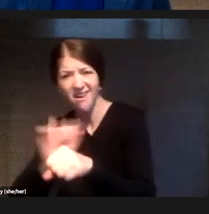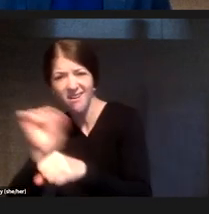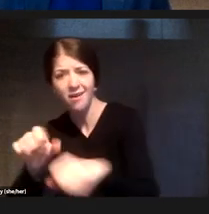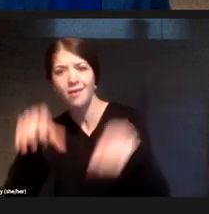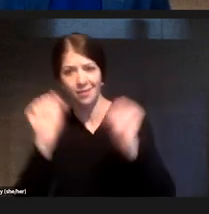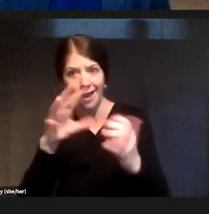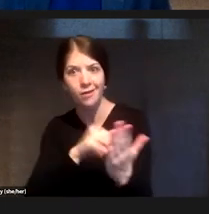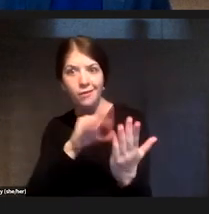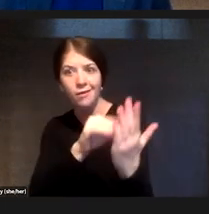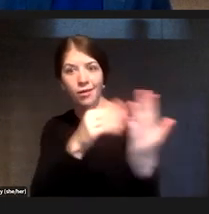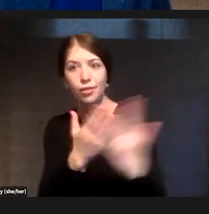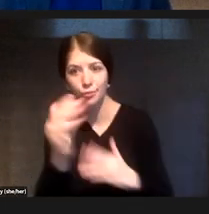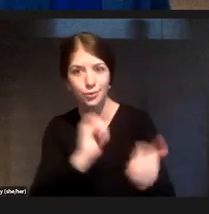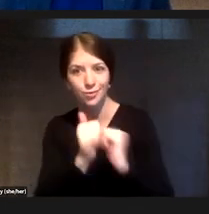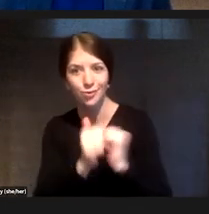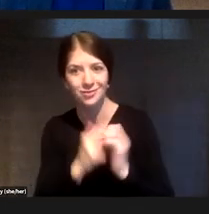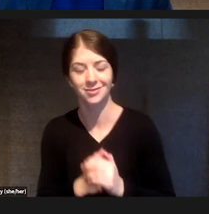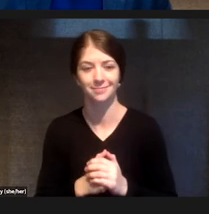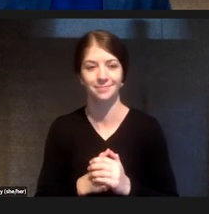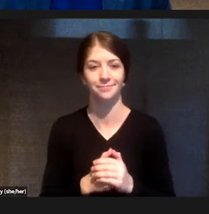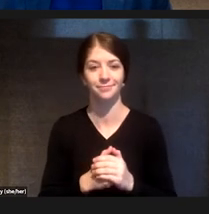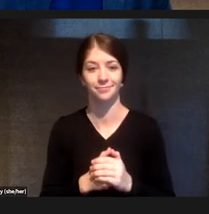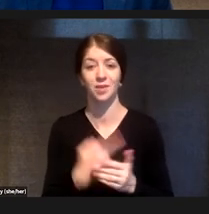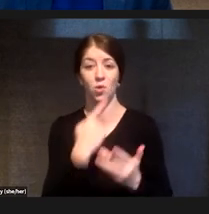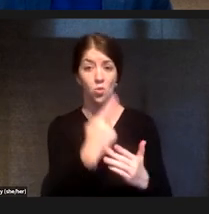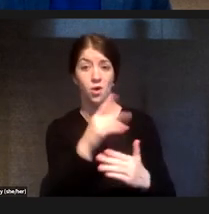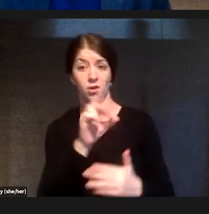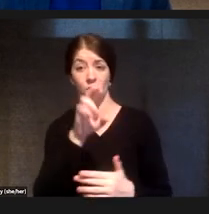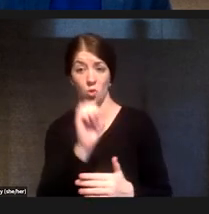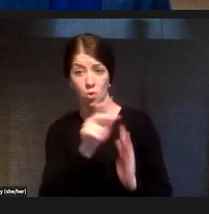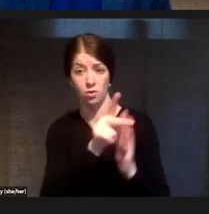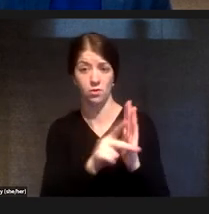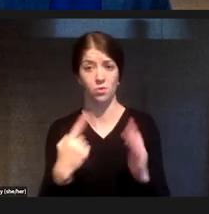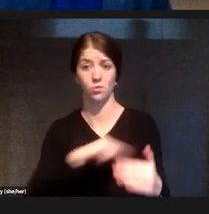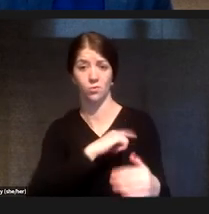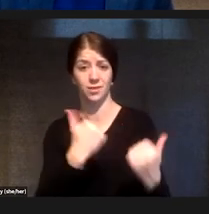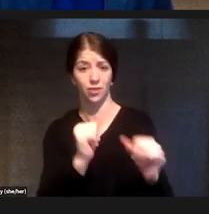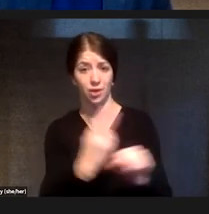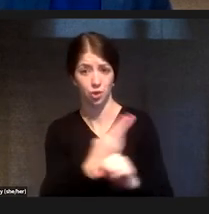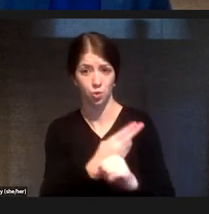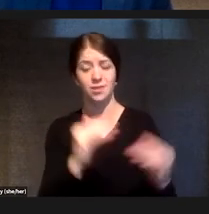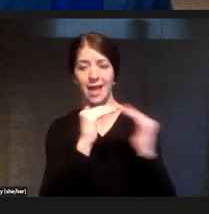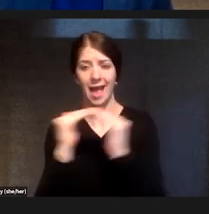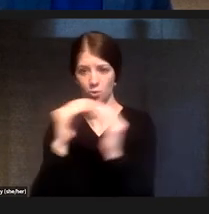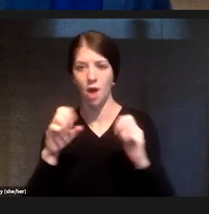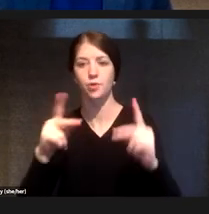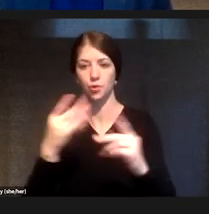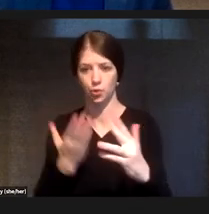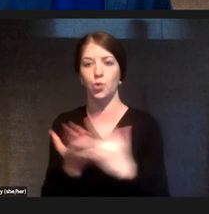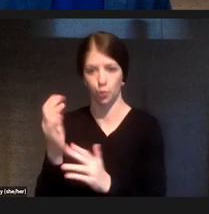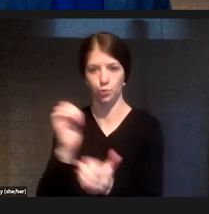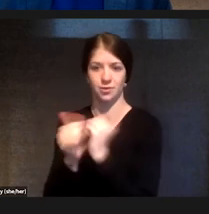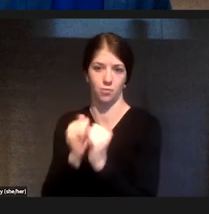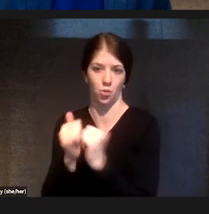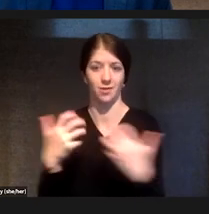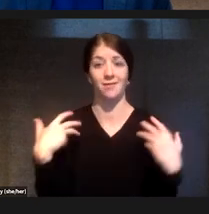the pillars that we use here is trying to provide equitable opportunities through sport. Because health and wellness and fitness are rights